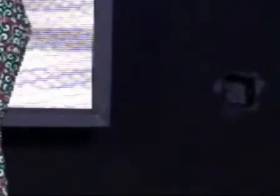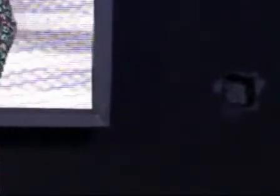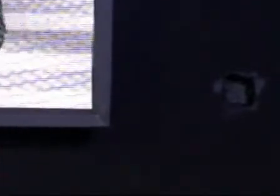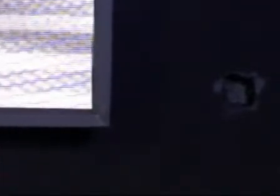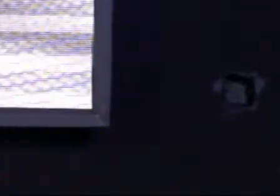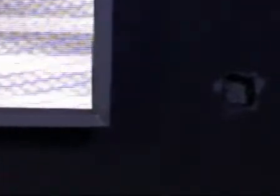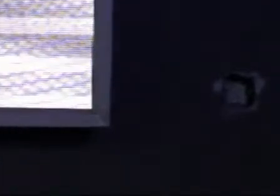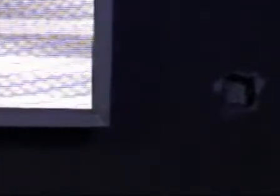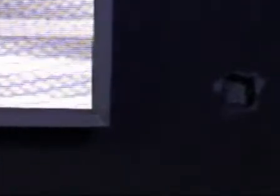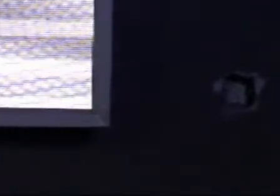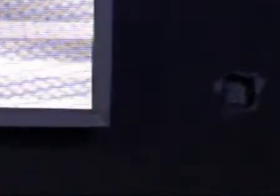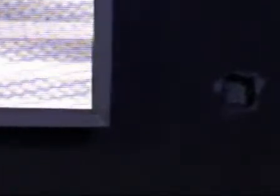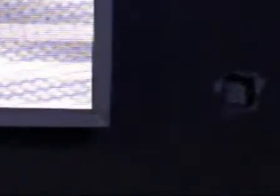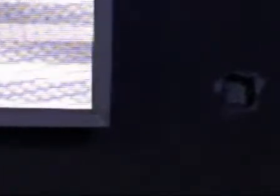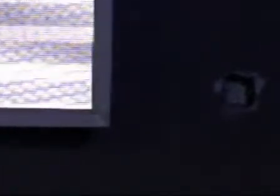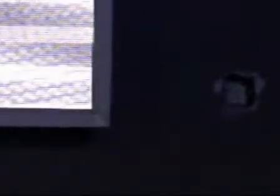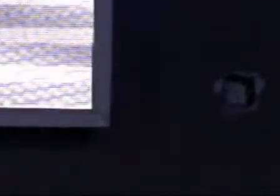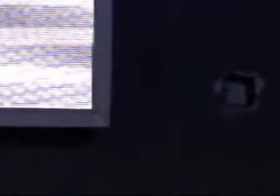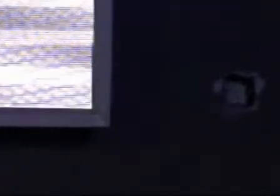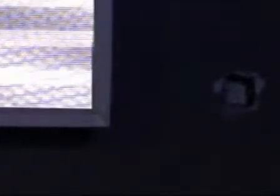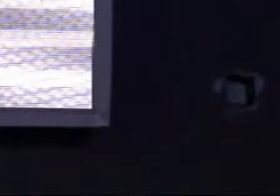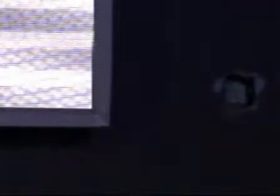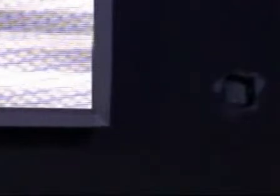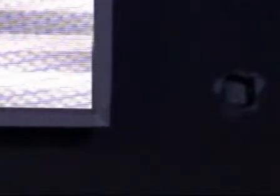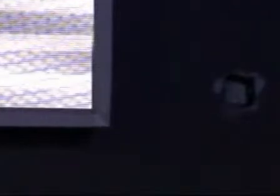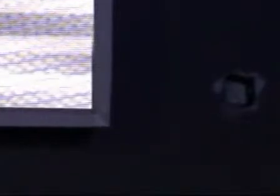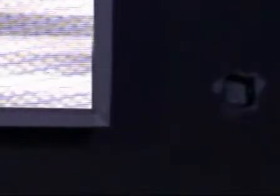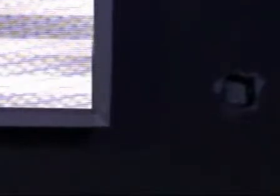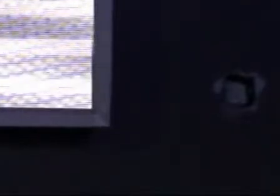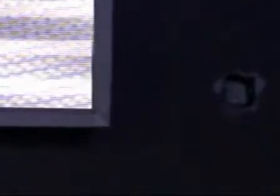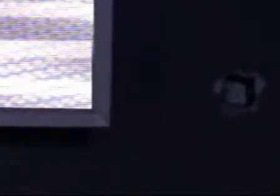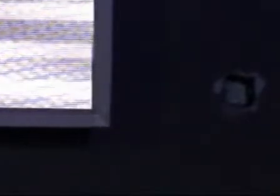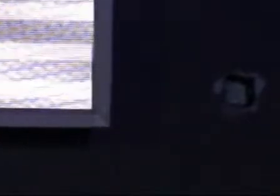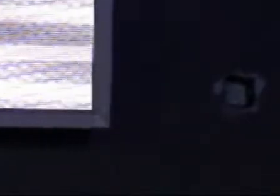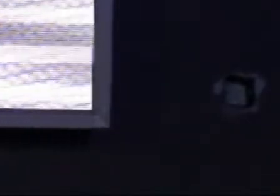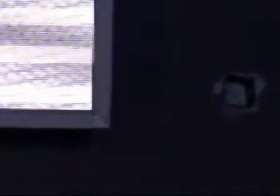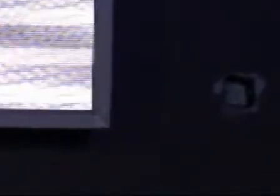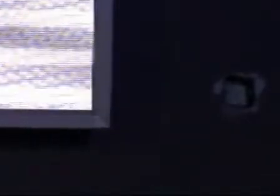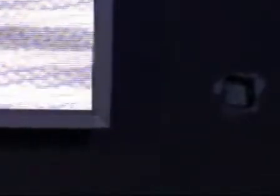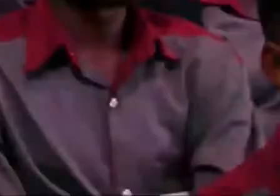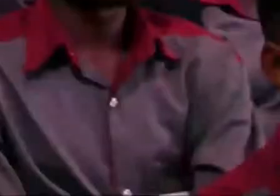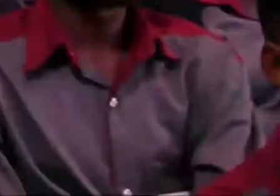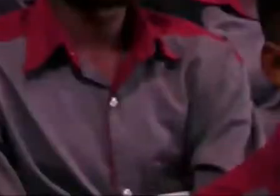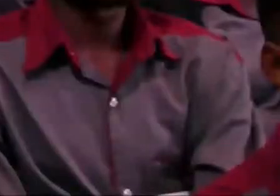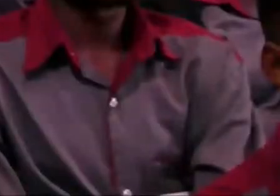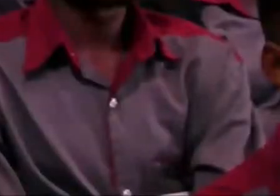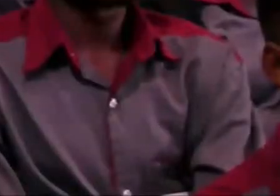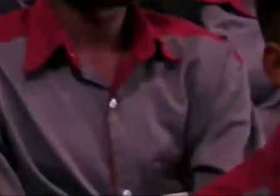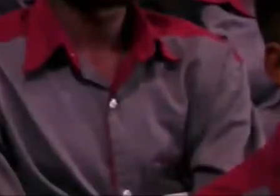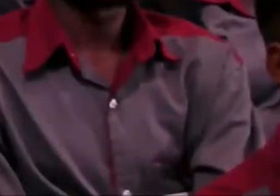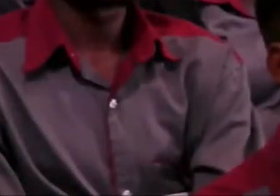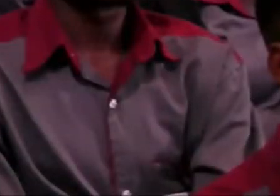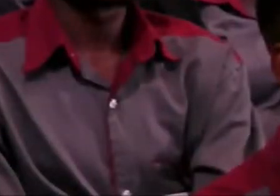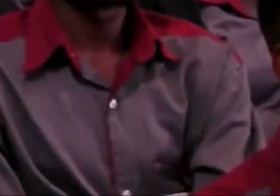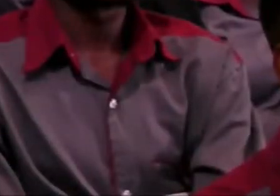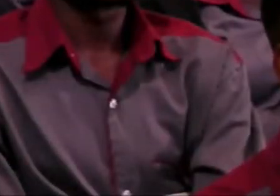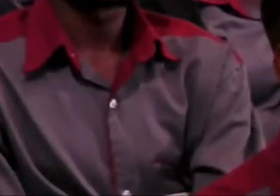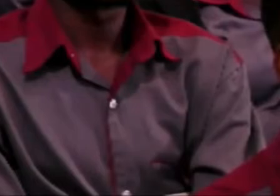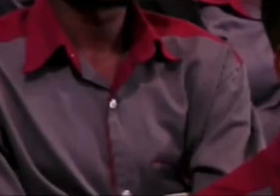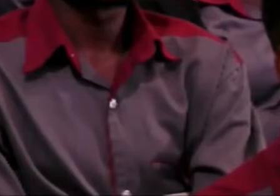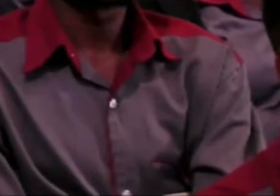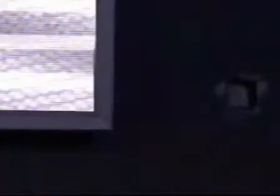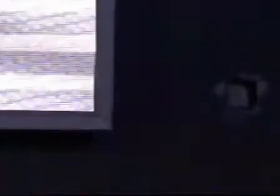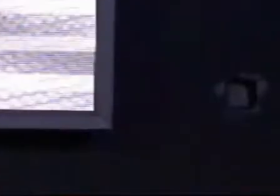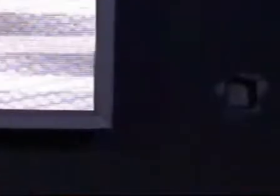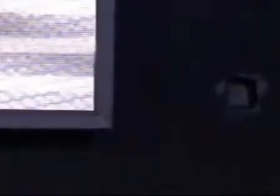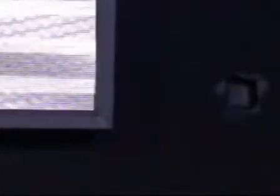quickly look at how we can adapt the curriculum to meet these demands. Then I also talked about the poor perception